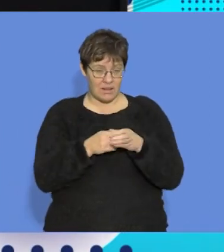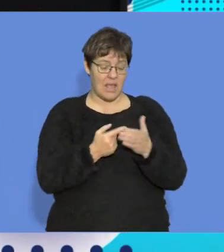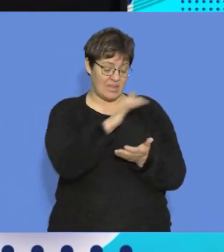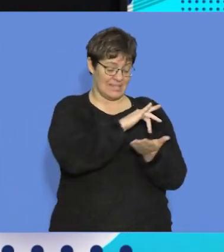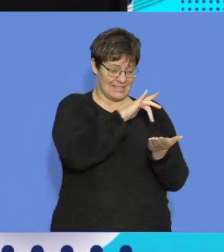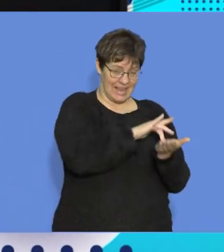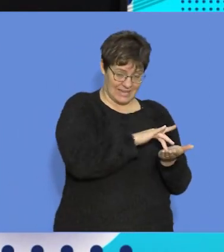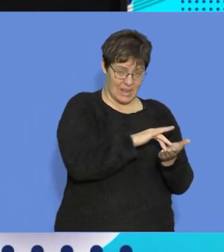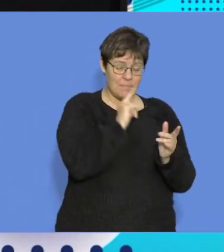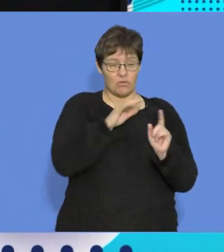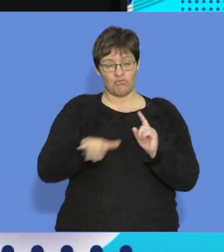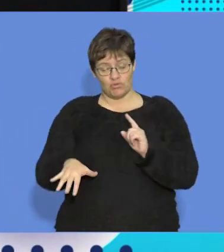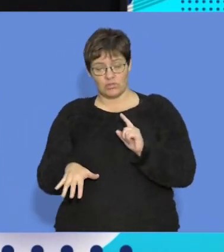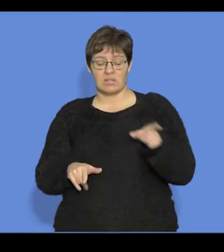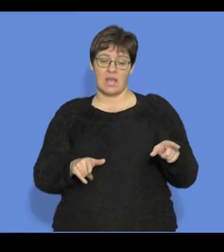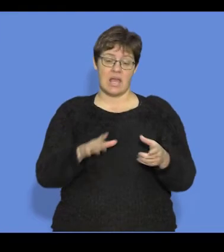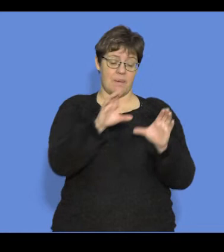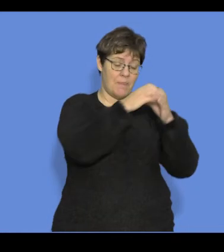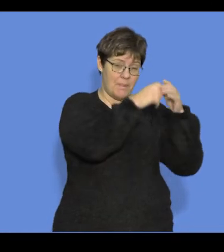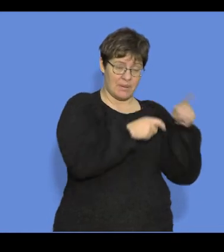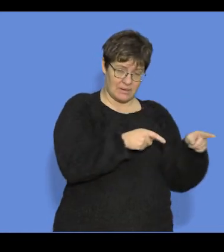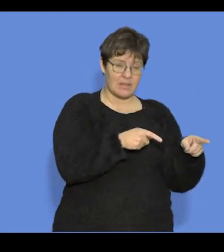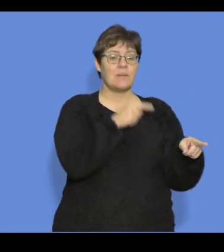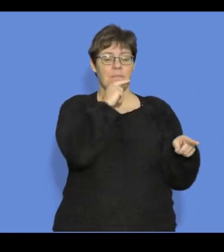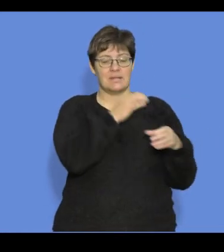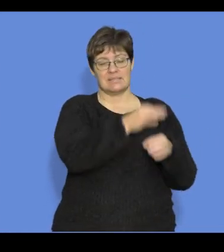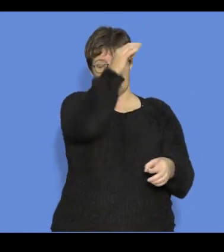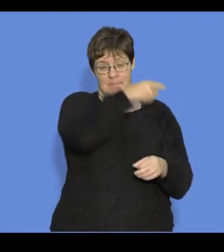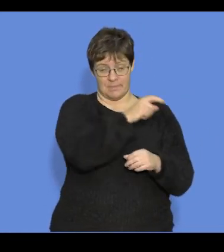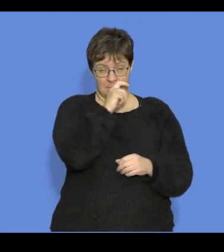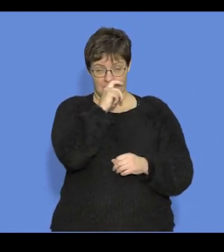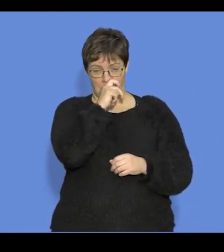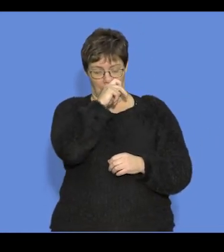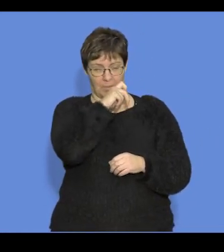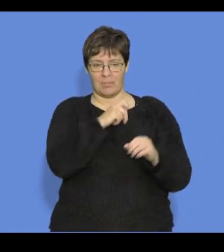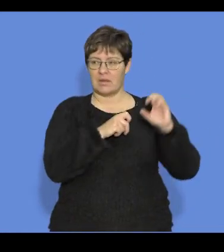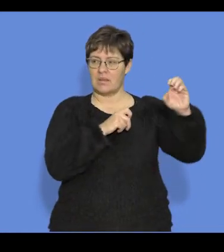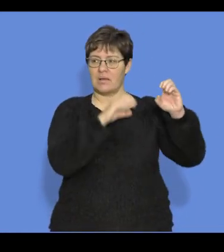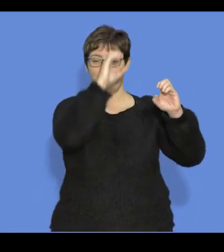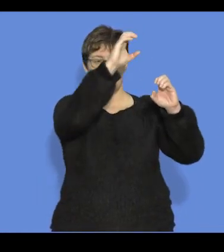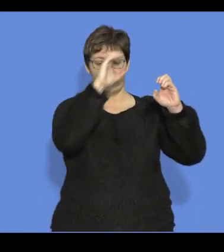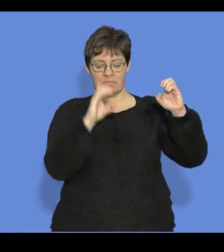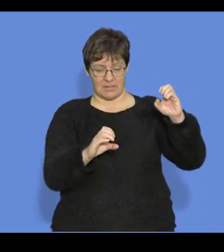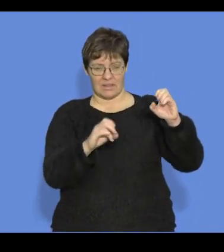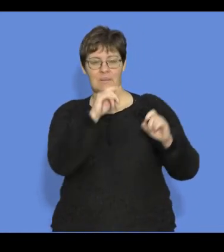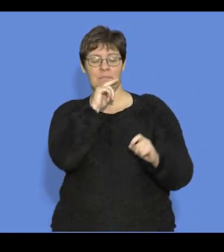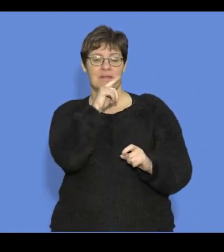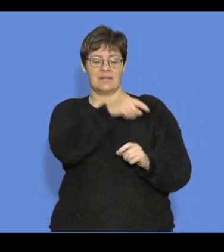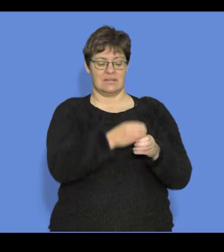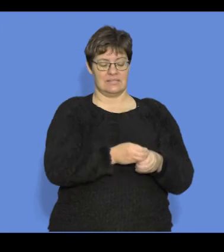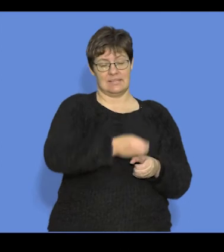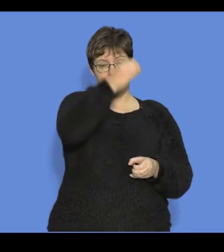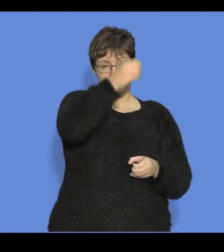center, then it would be a root. And we can see clearly that there are separate vascular bundles, so that is obviously a